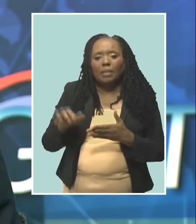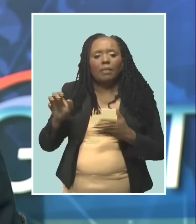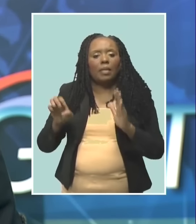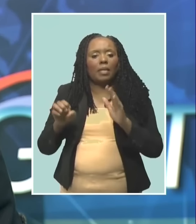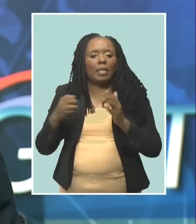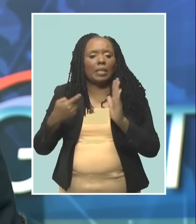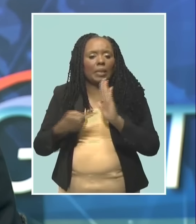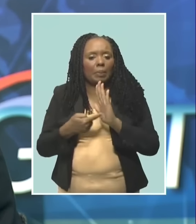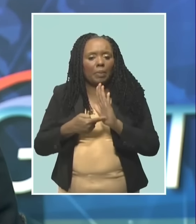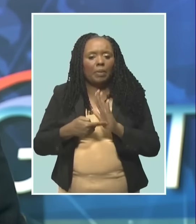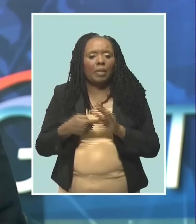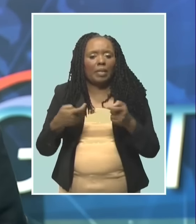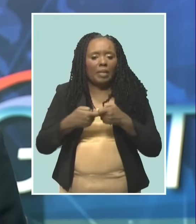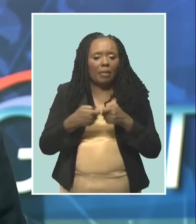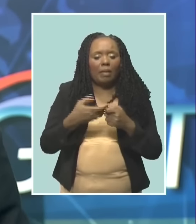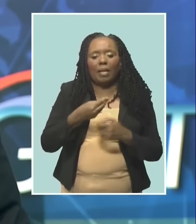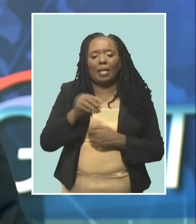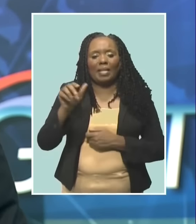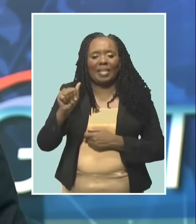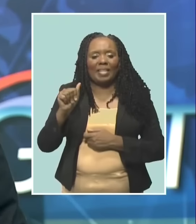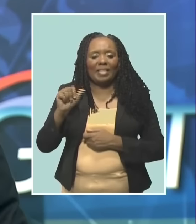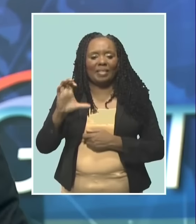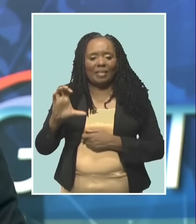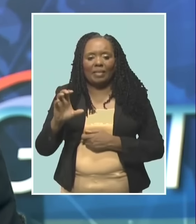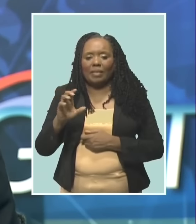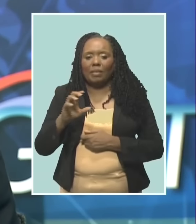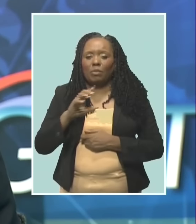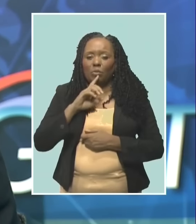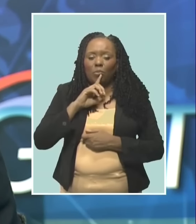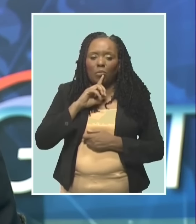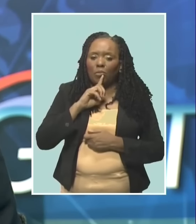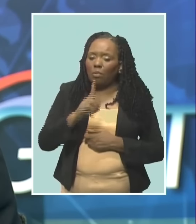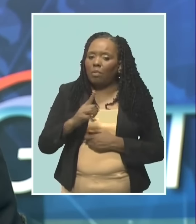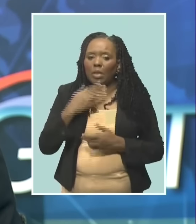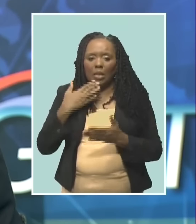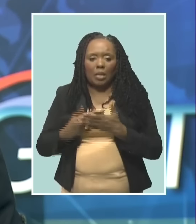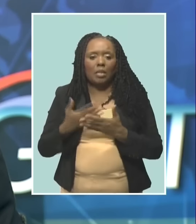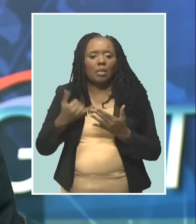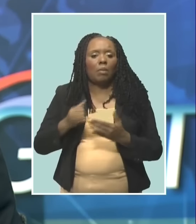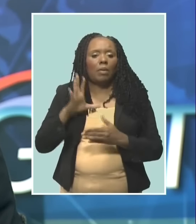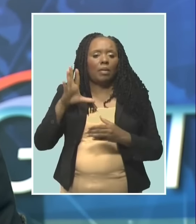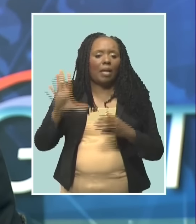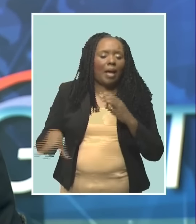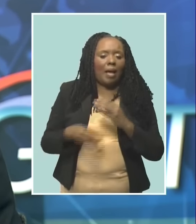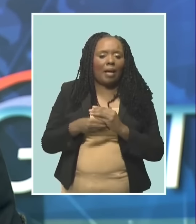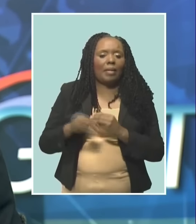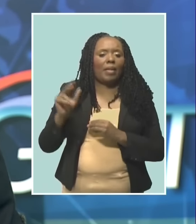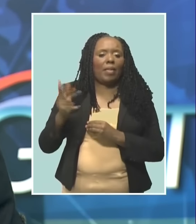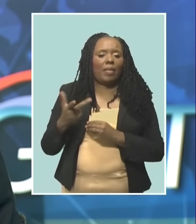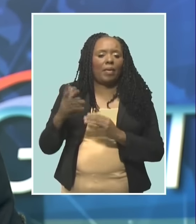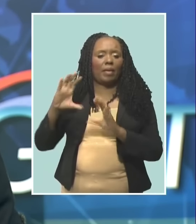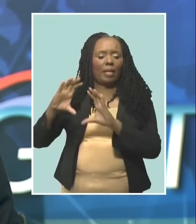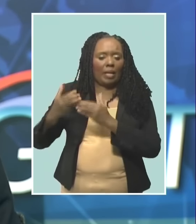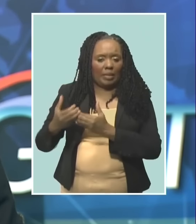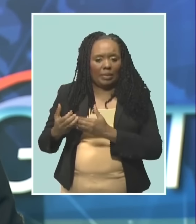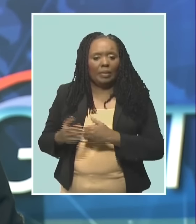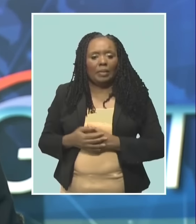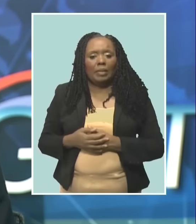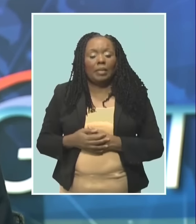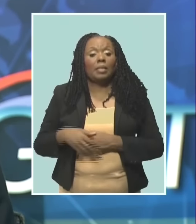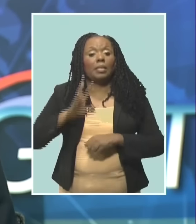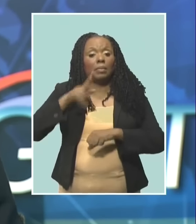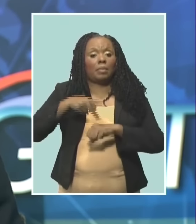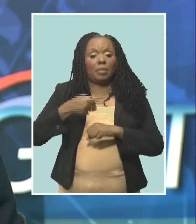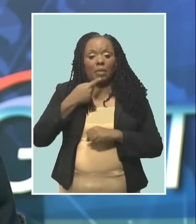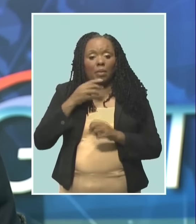and refrigeration fields are thriving, and he is now looking to include a third cohort in those particular fields. Additionally, the principal